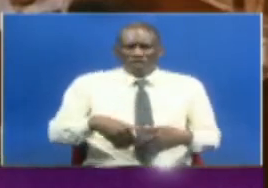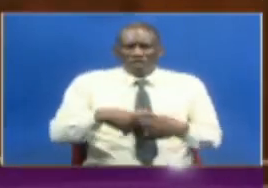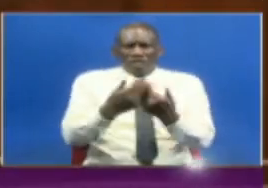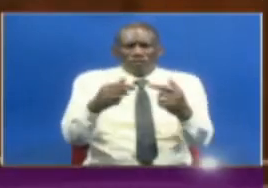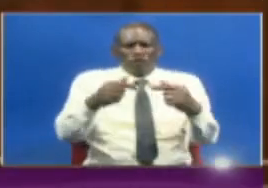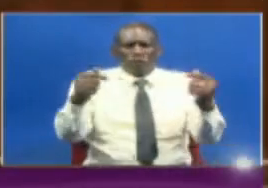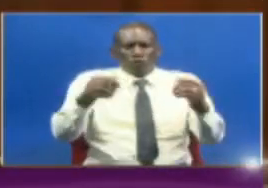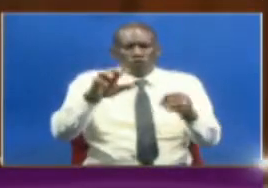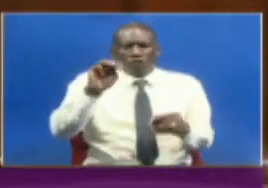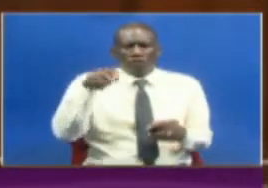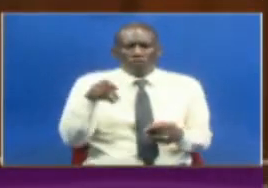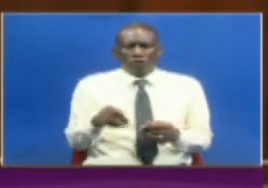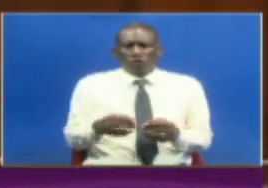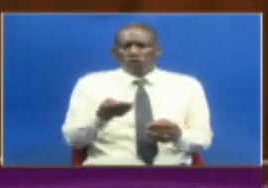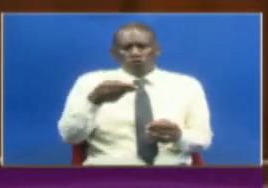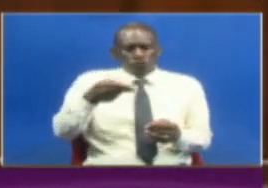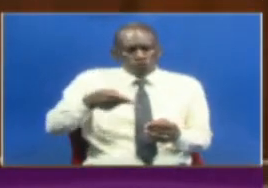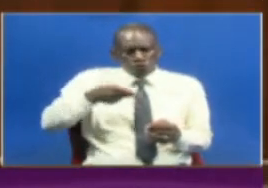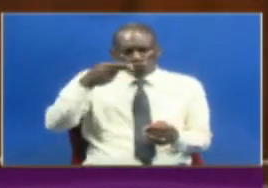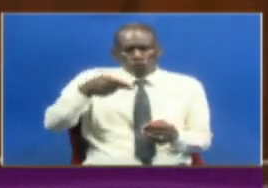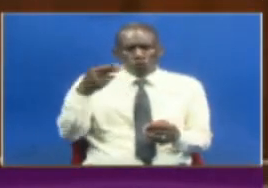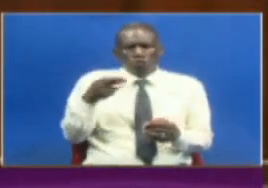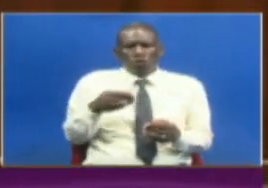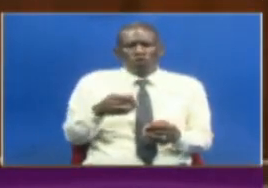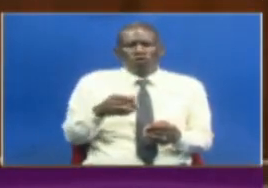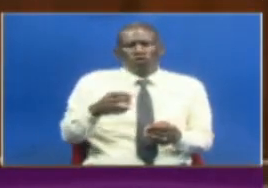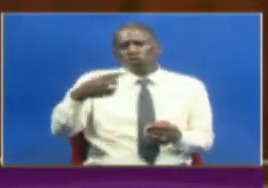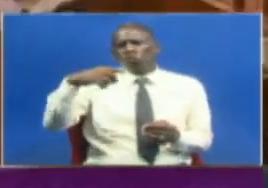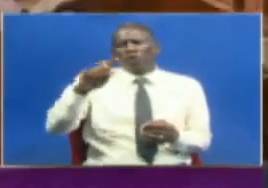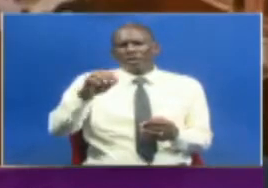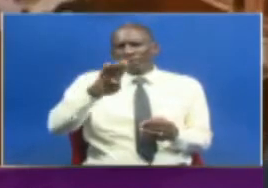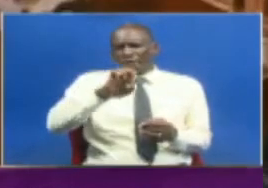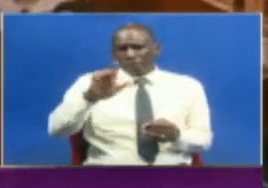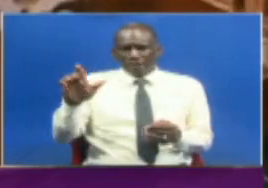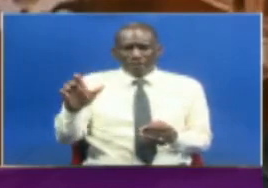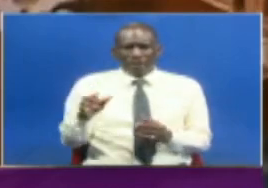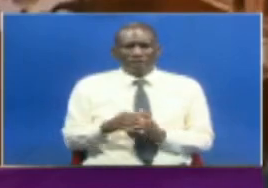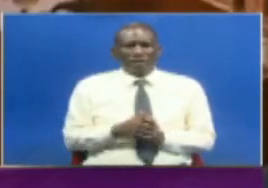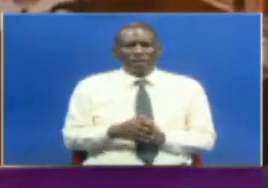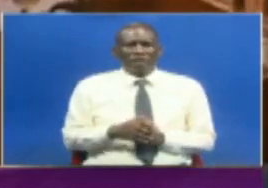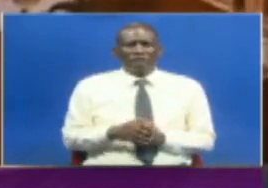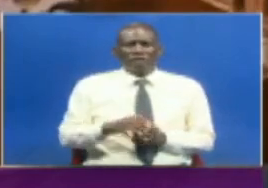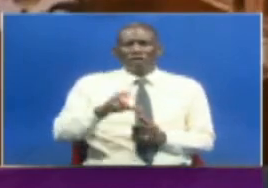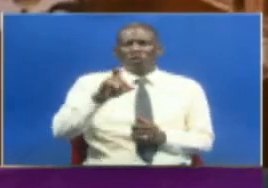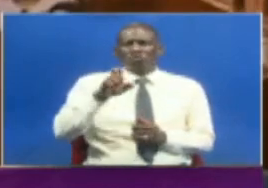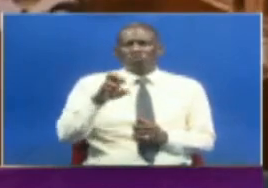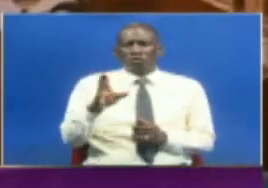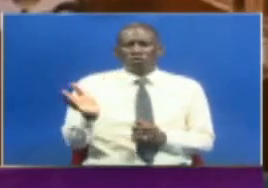opposition MPs soup to defeat the bill. I vote yes. Vincent Odor, NTV.